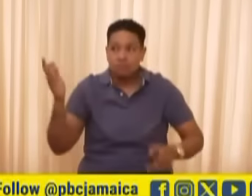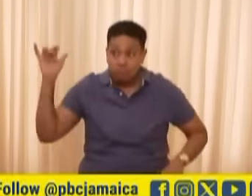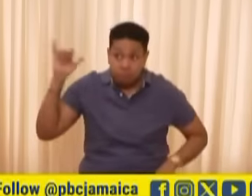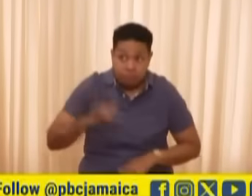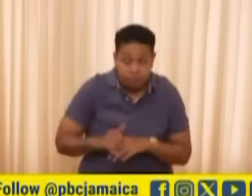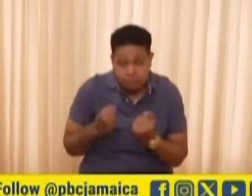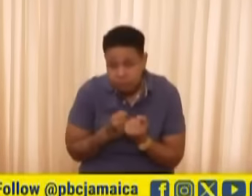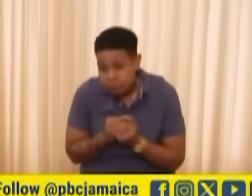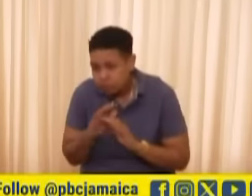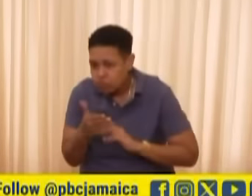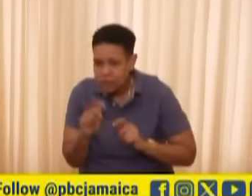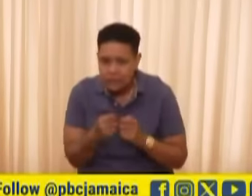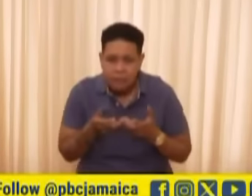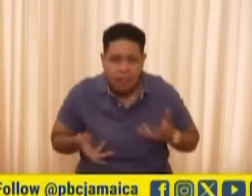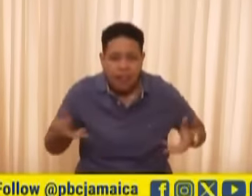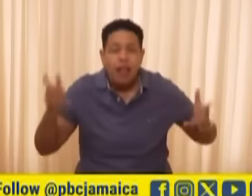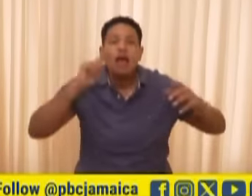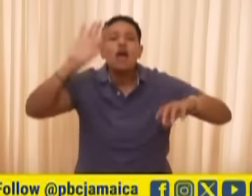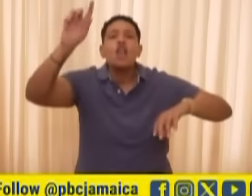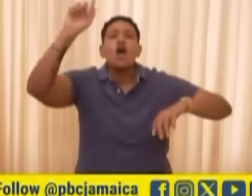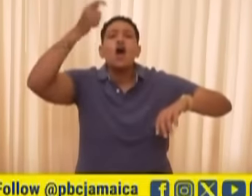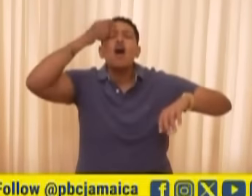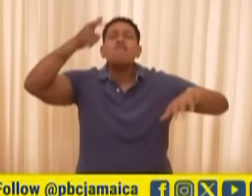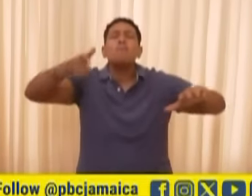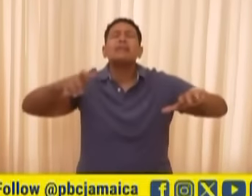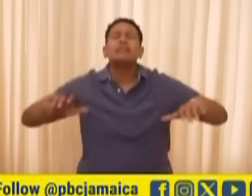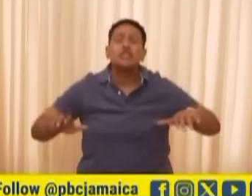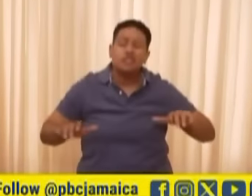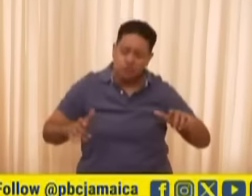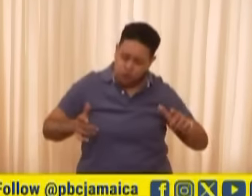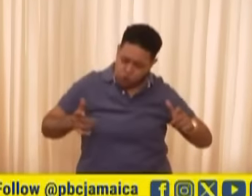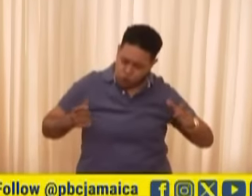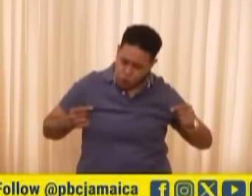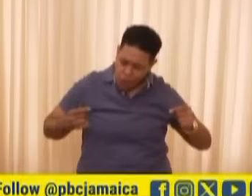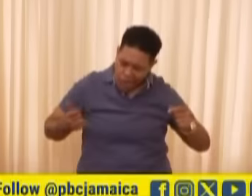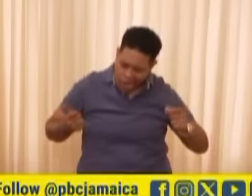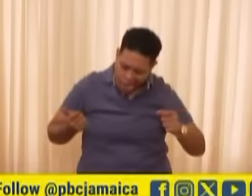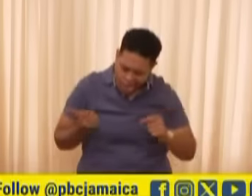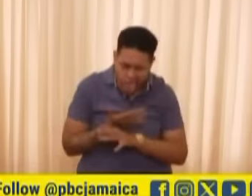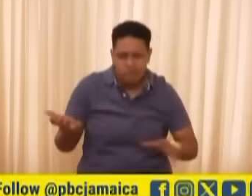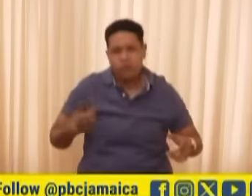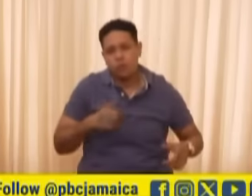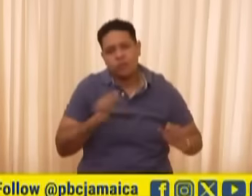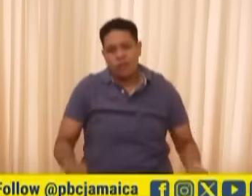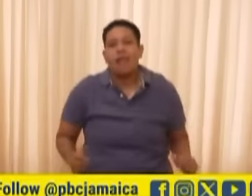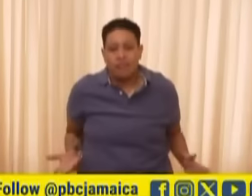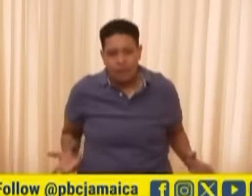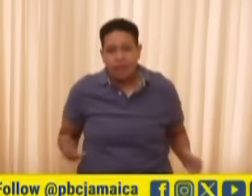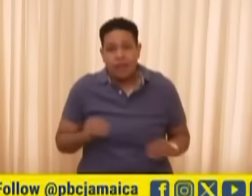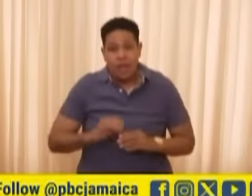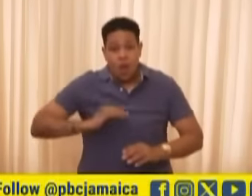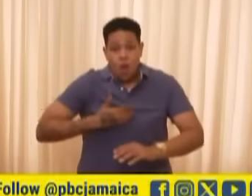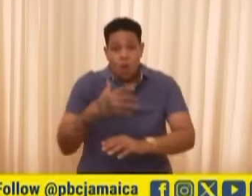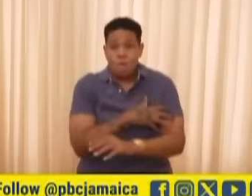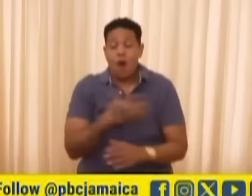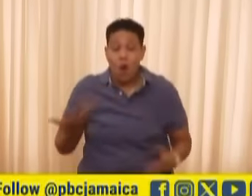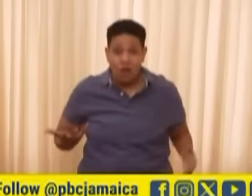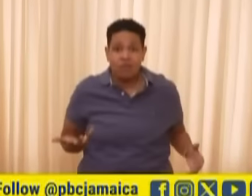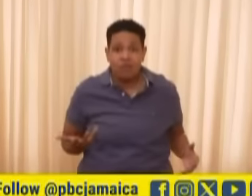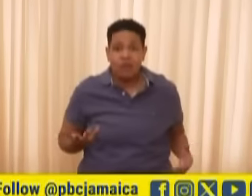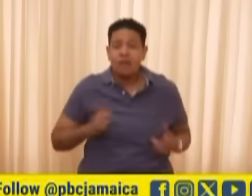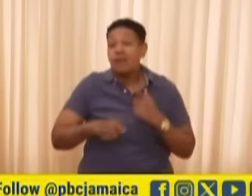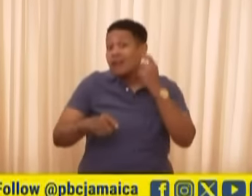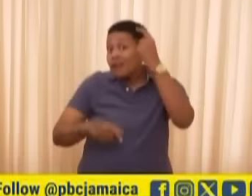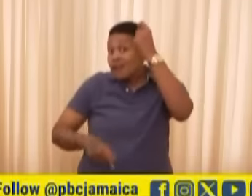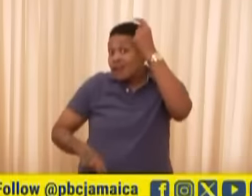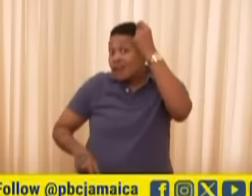on the ground. The government is doing all that it can within its powers, but